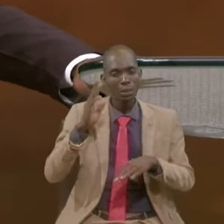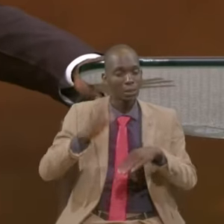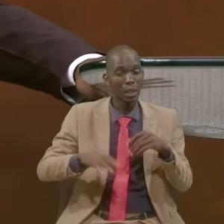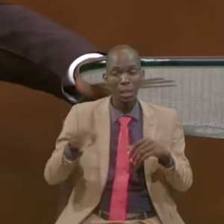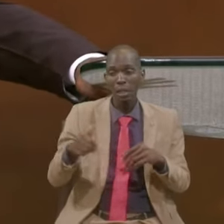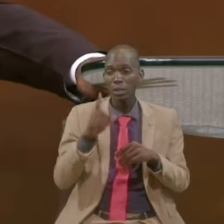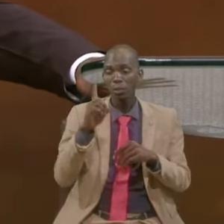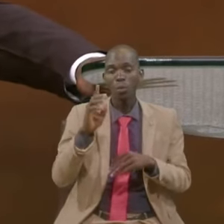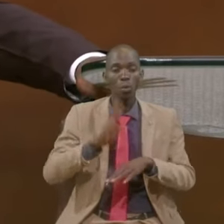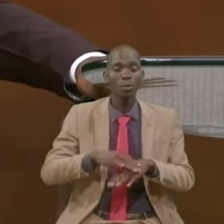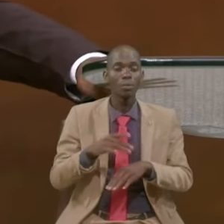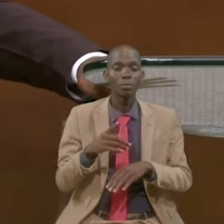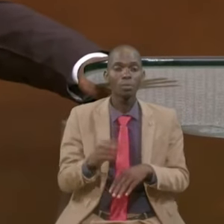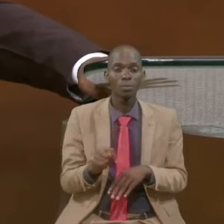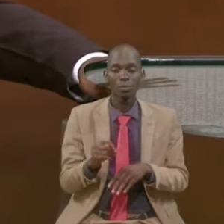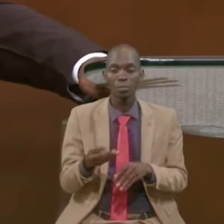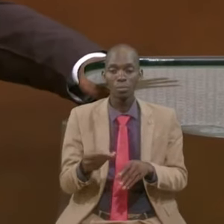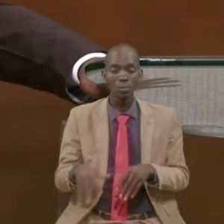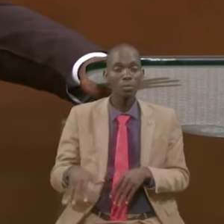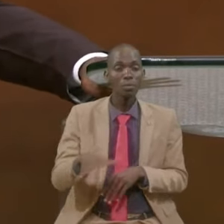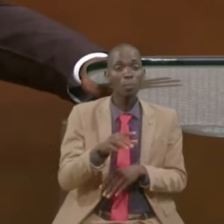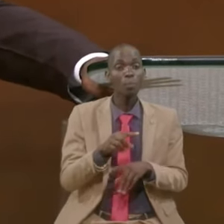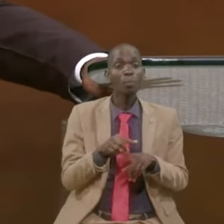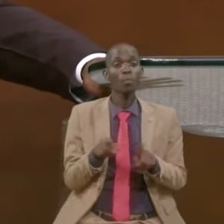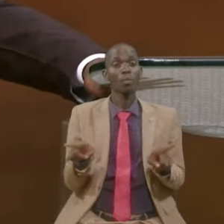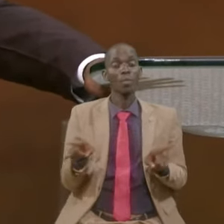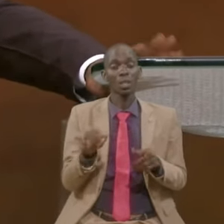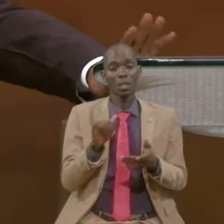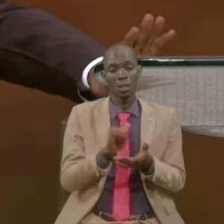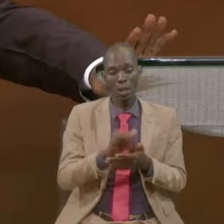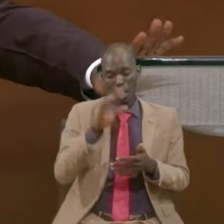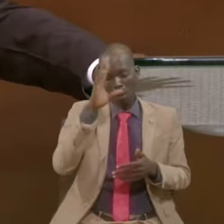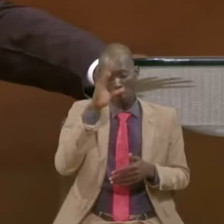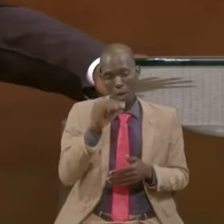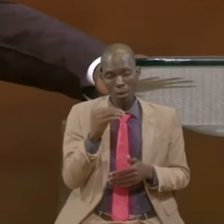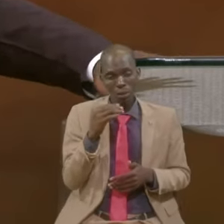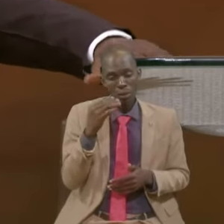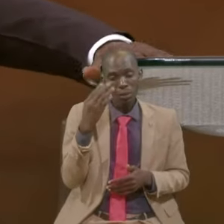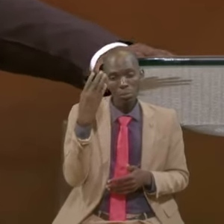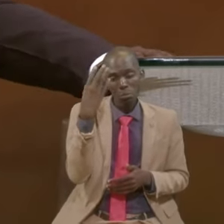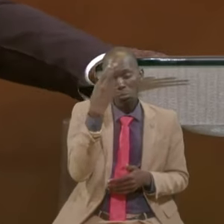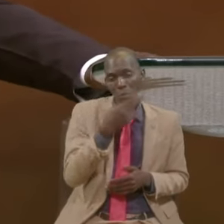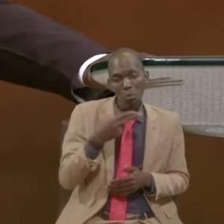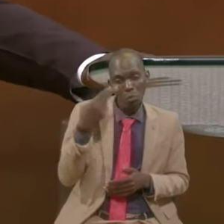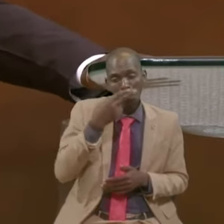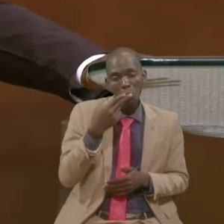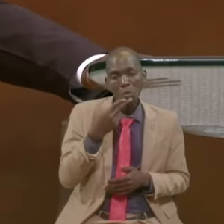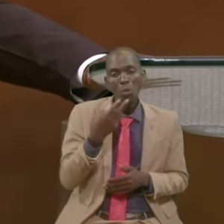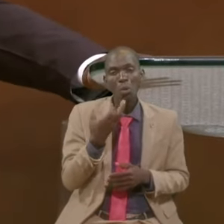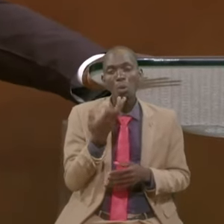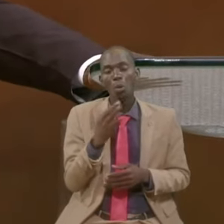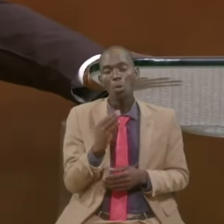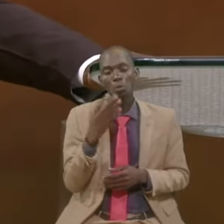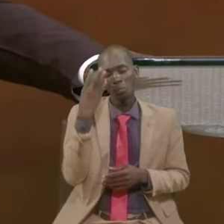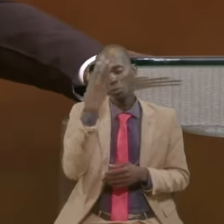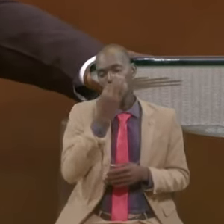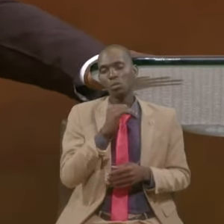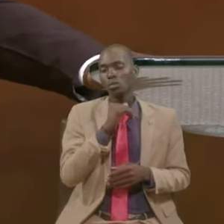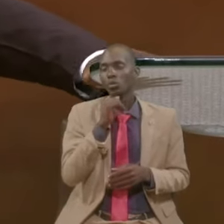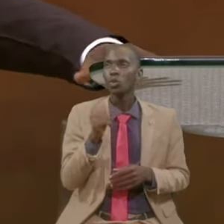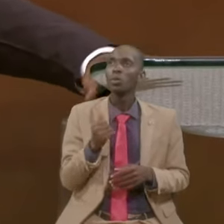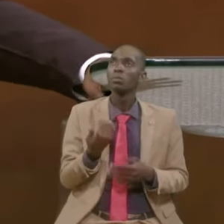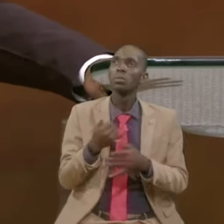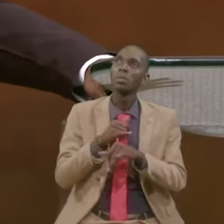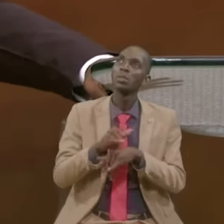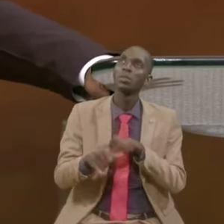but his handsomeness or his beauty did not bribe God. That